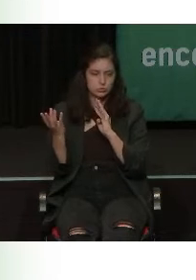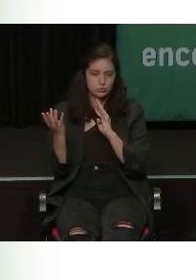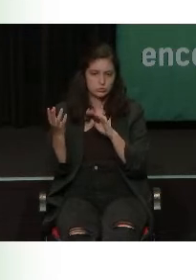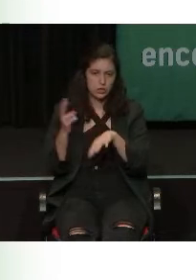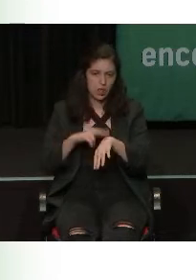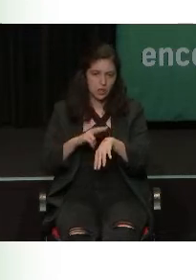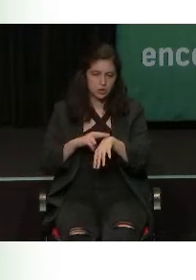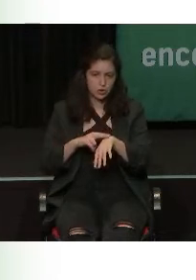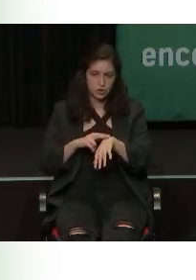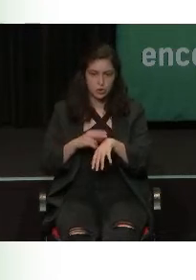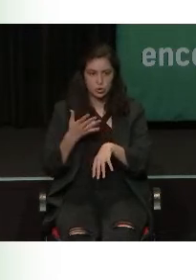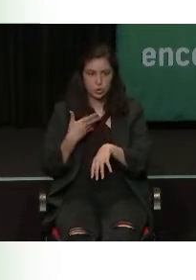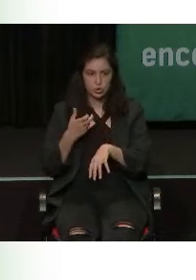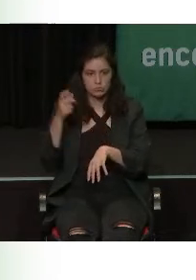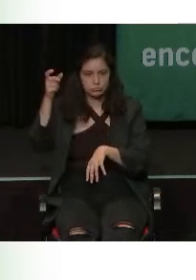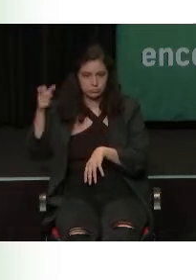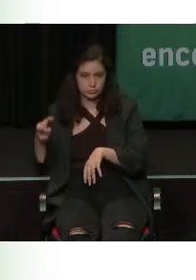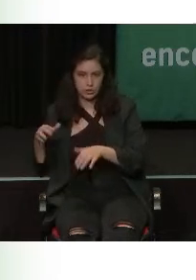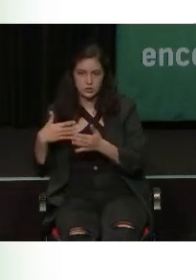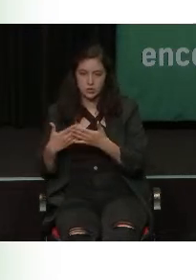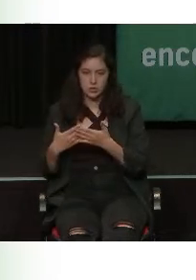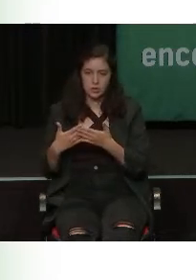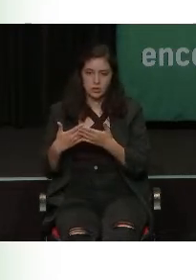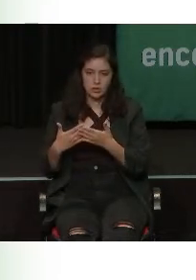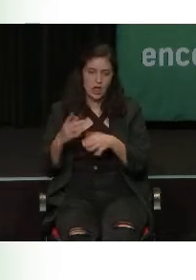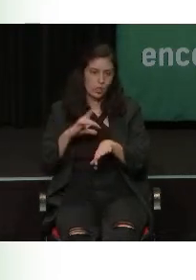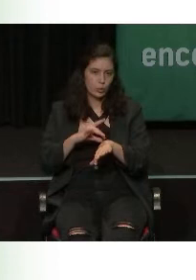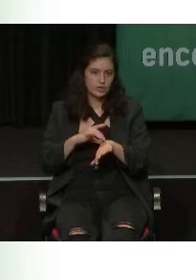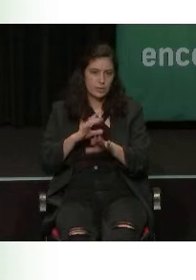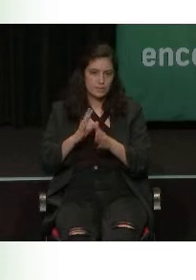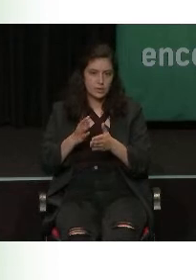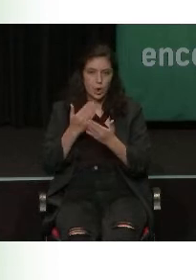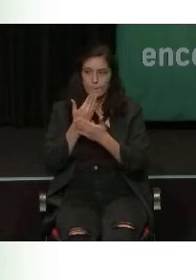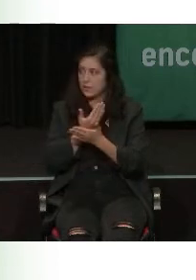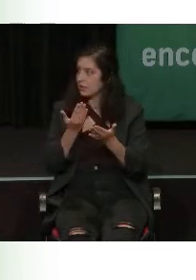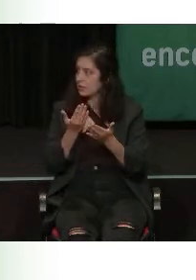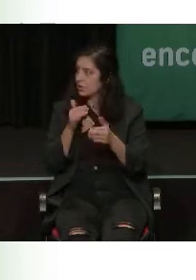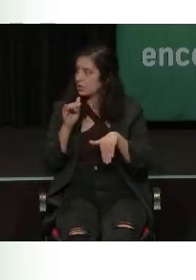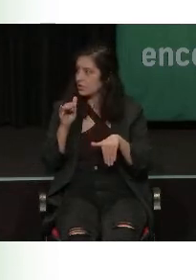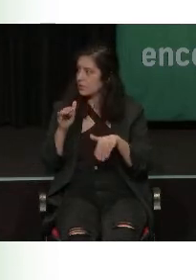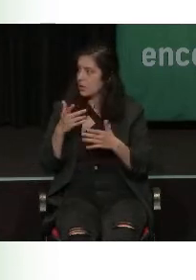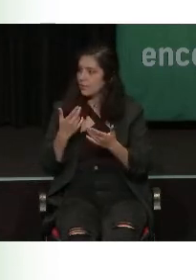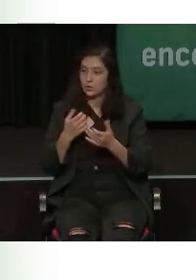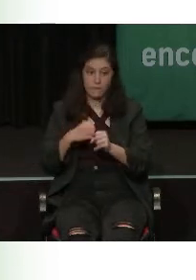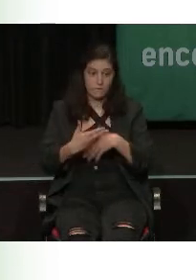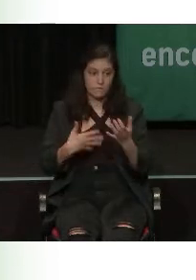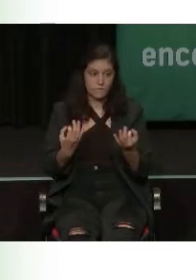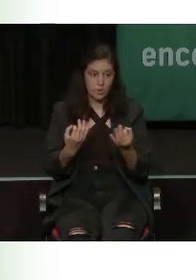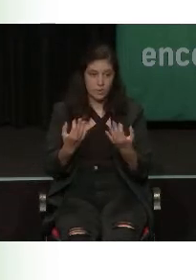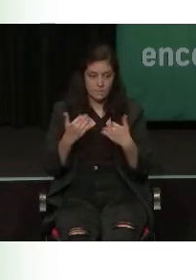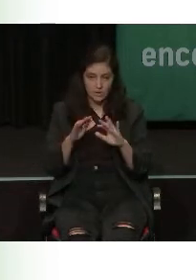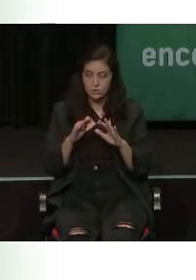and Dr. Adhanom, he said, Shukran Jazilan Misr. Thanks a lot, Egypt, for what you did. And he